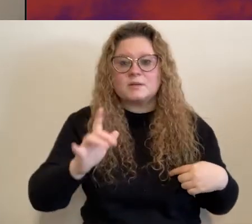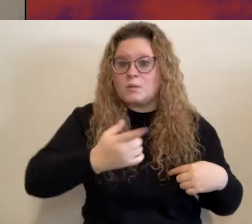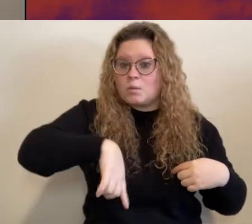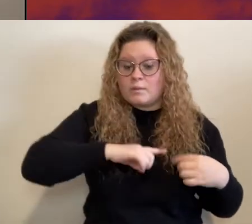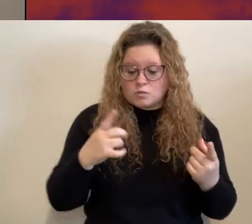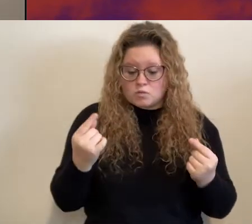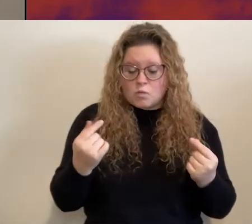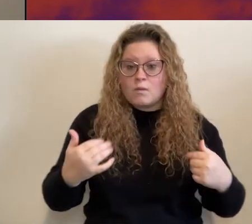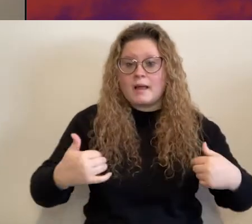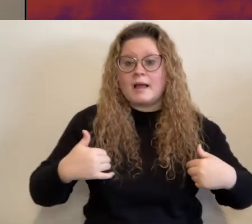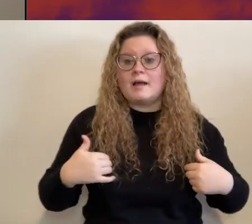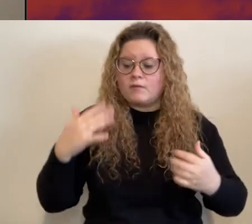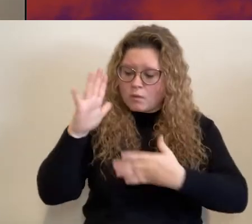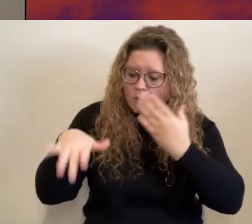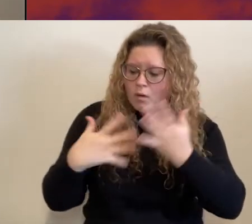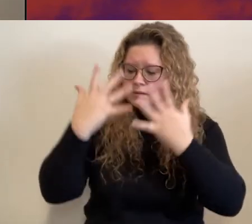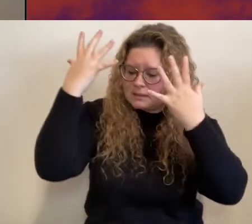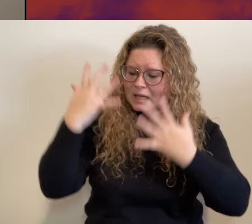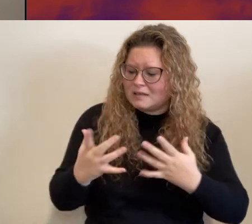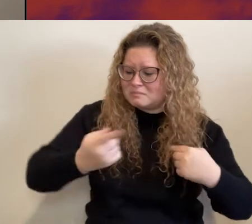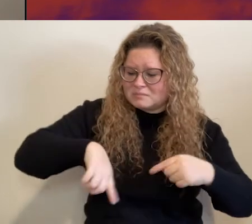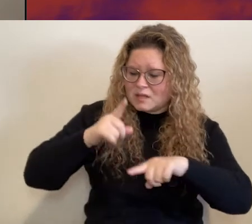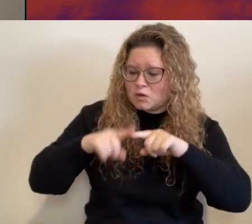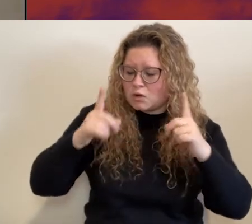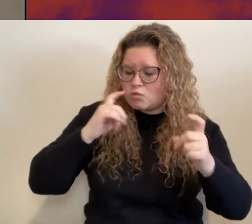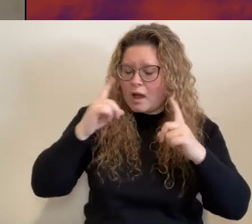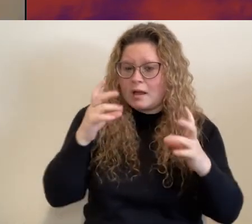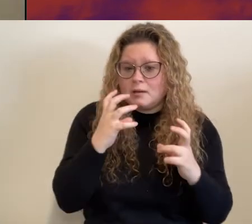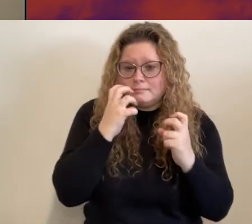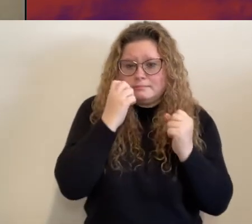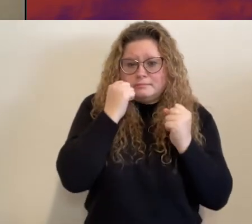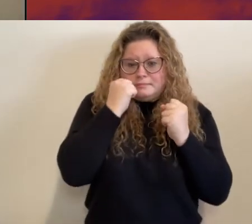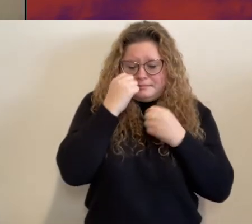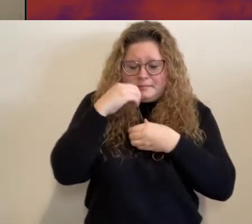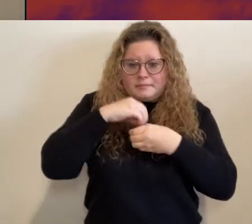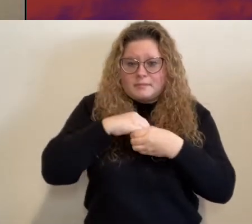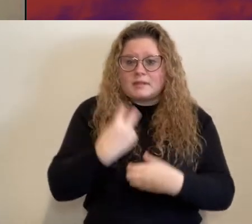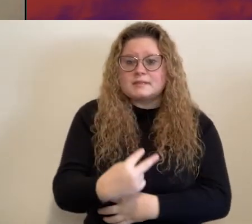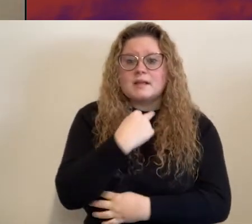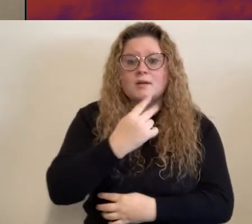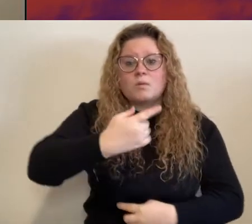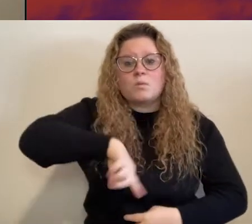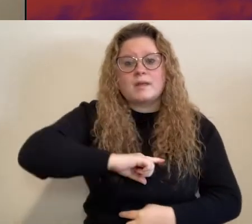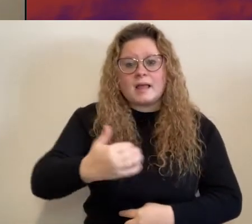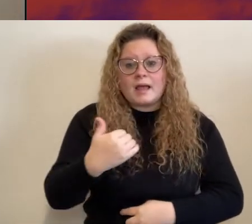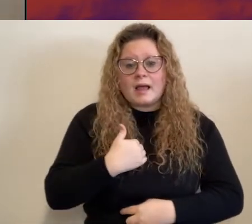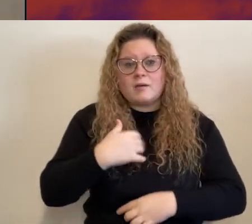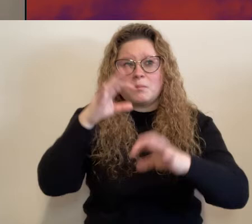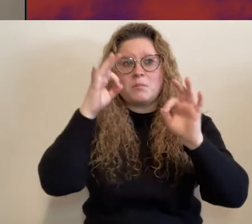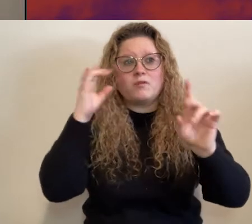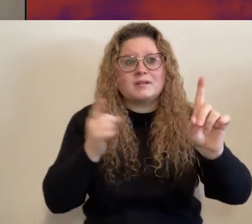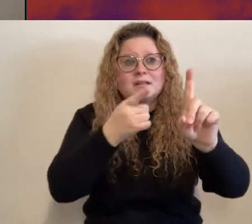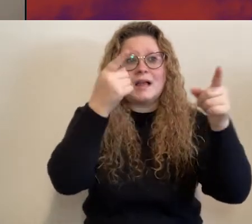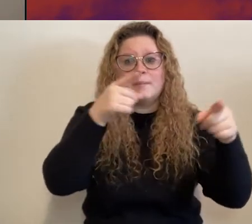of tears from all the times we told ourselves we couldn't cry. We have masterpieces covered in gold hidden in our hearts and uterine